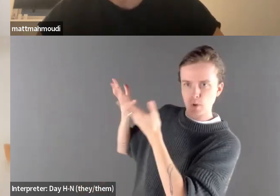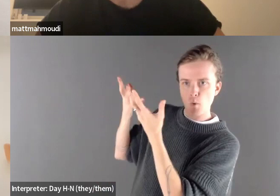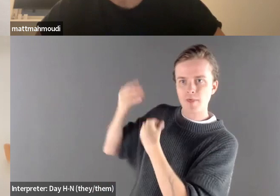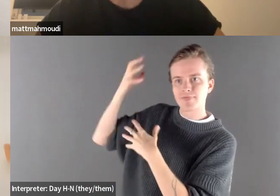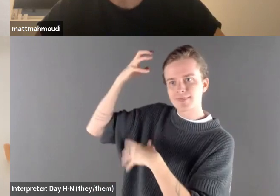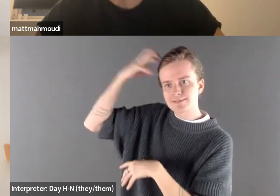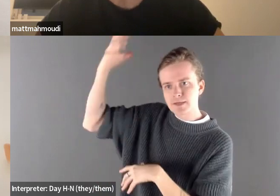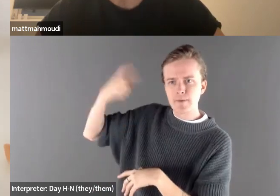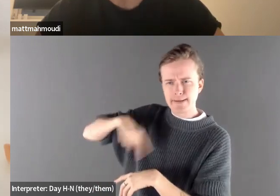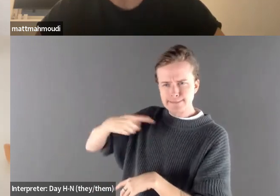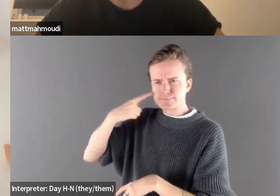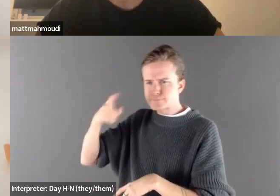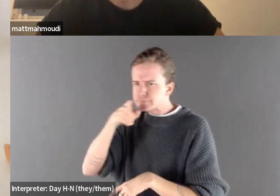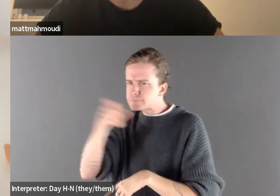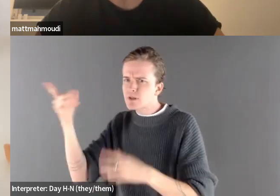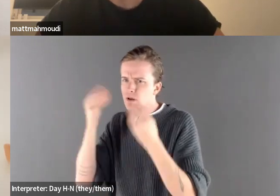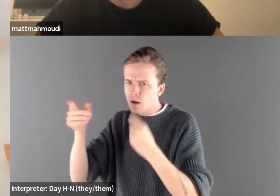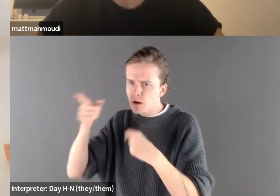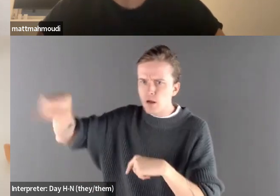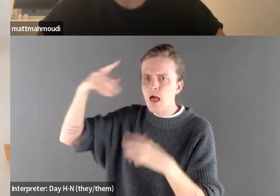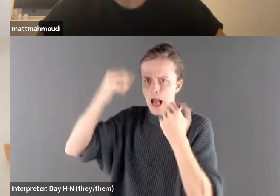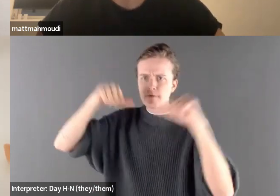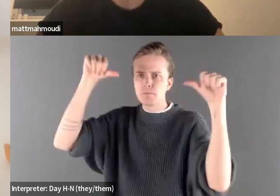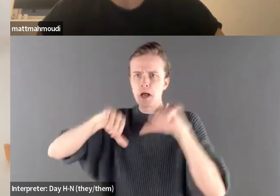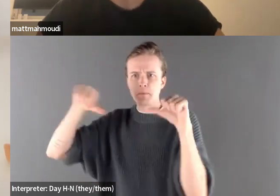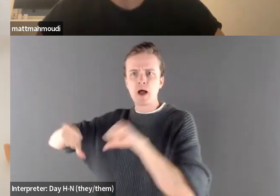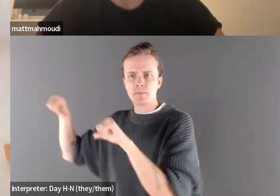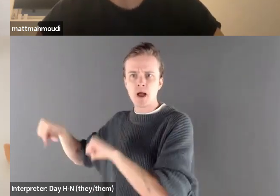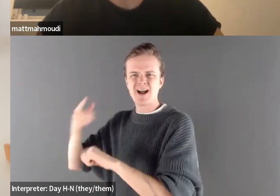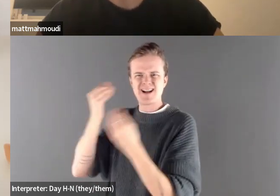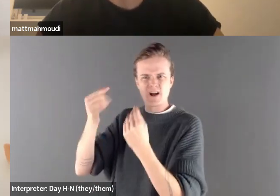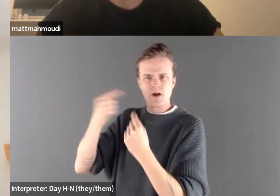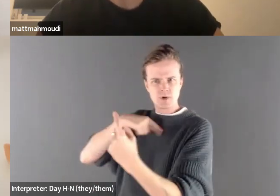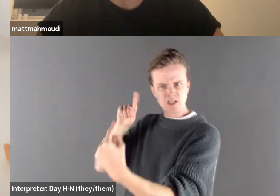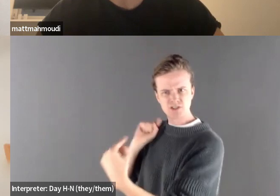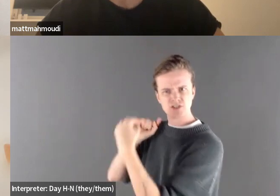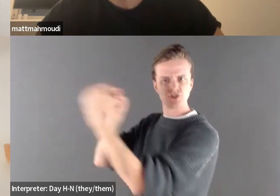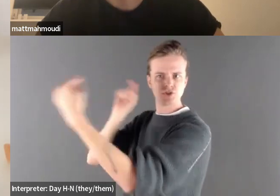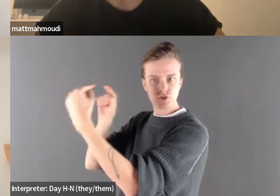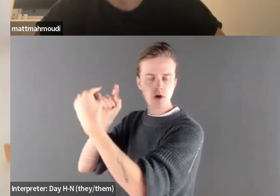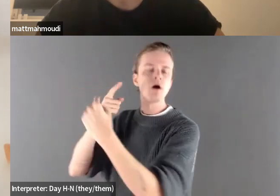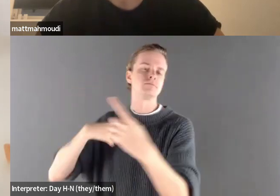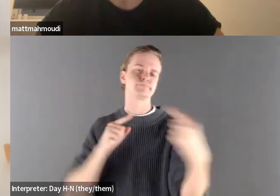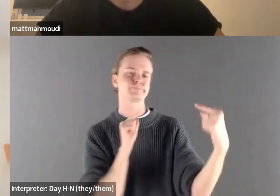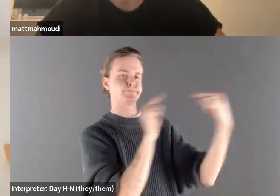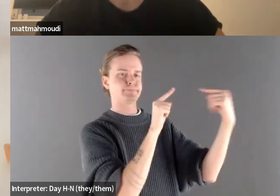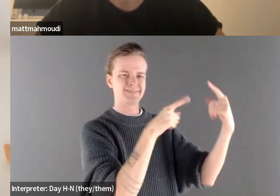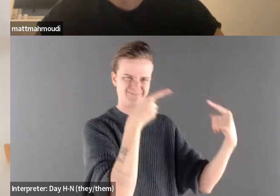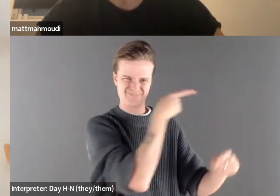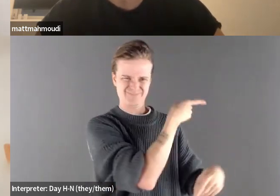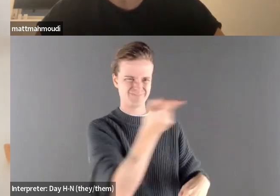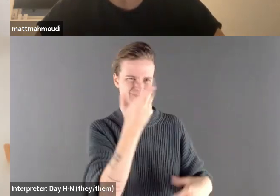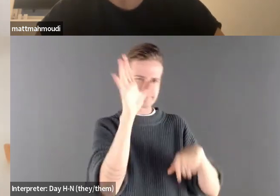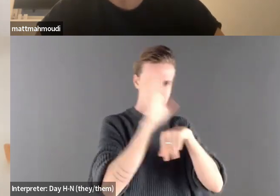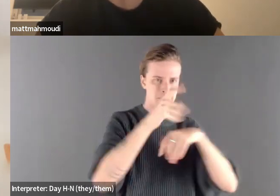violations, and then hope that pressure potentially could lead to changes in practices, or